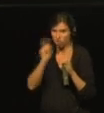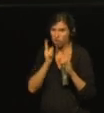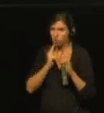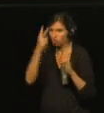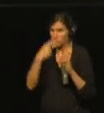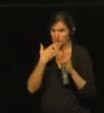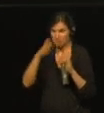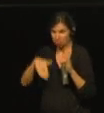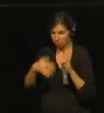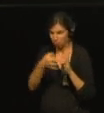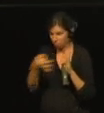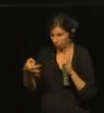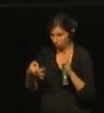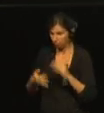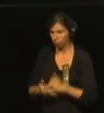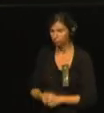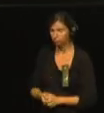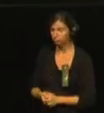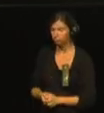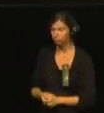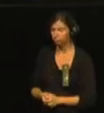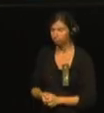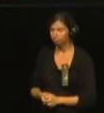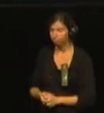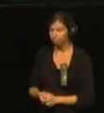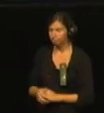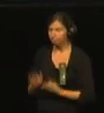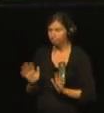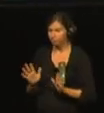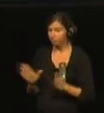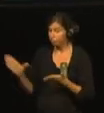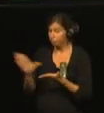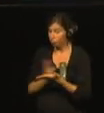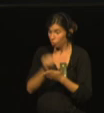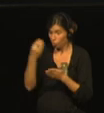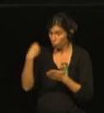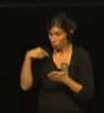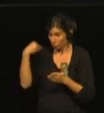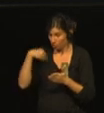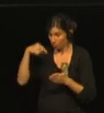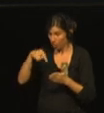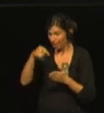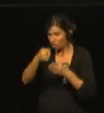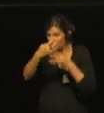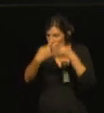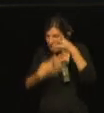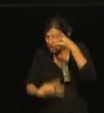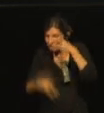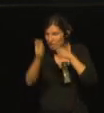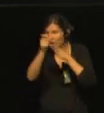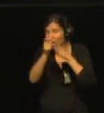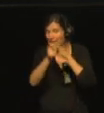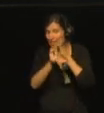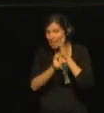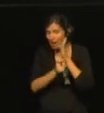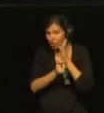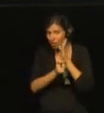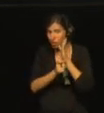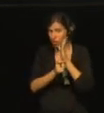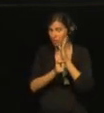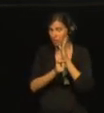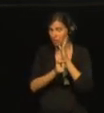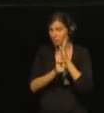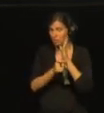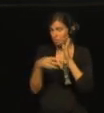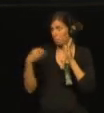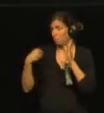And what we have been doing, because this list of indicators, it consisted of really a lot of different indicators.